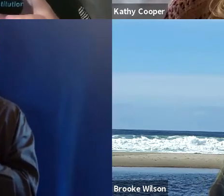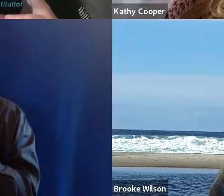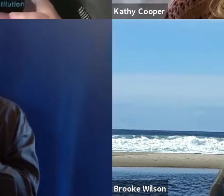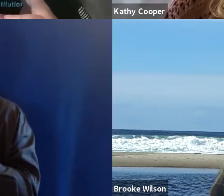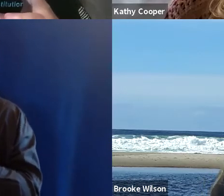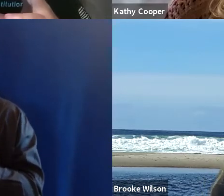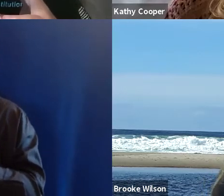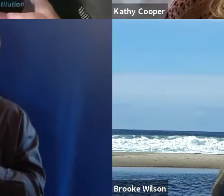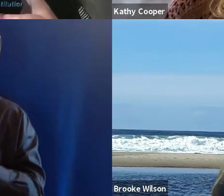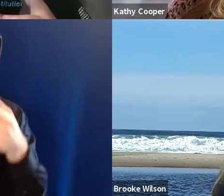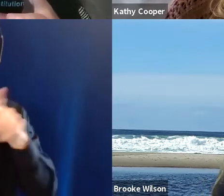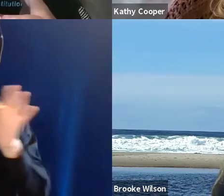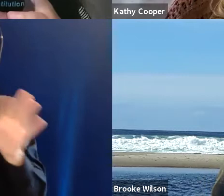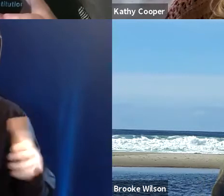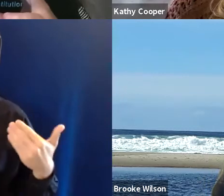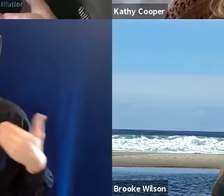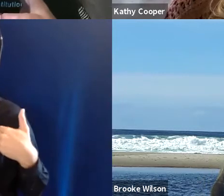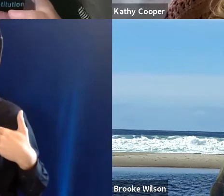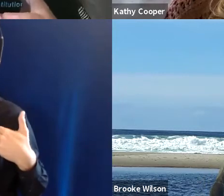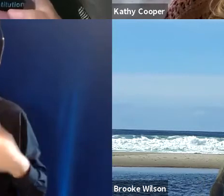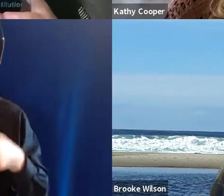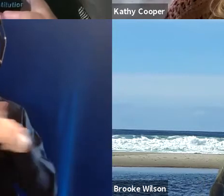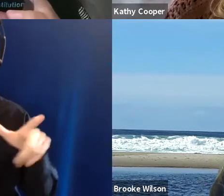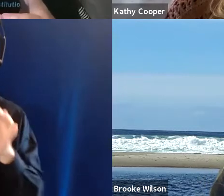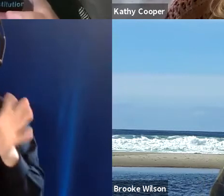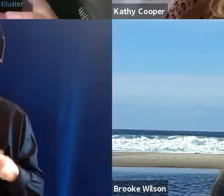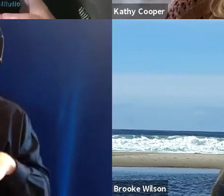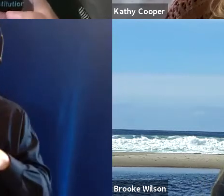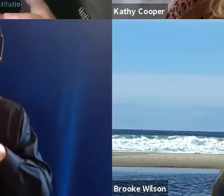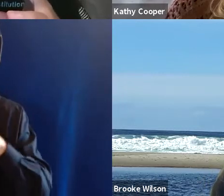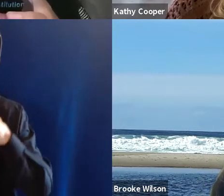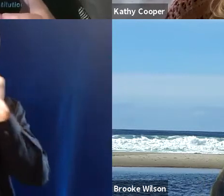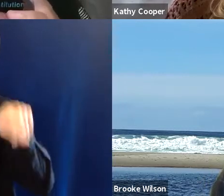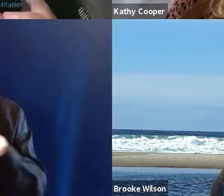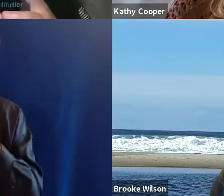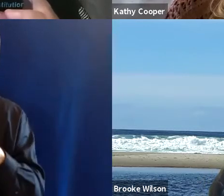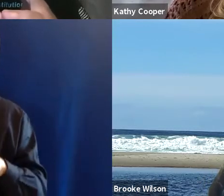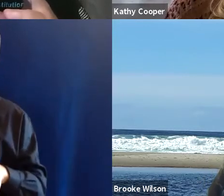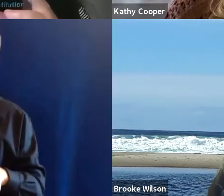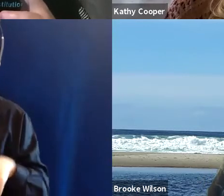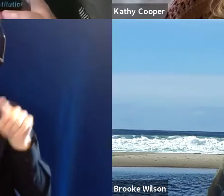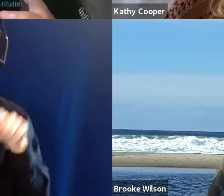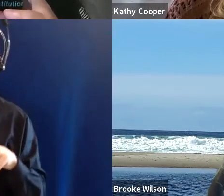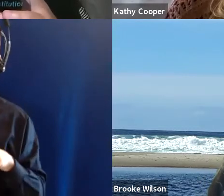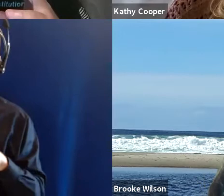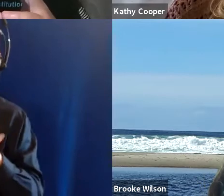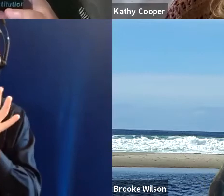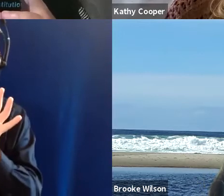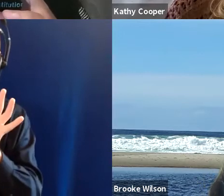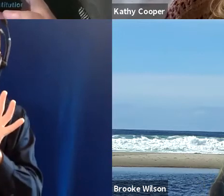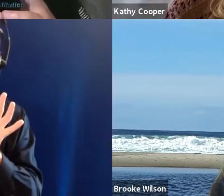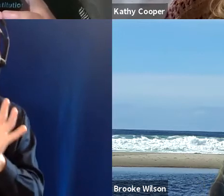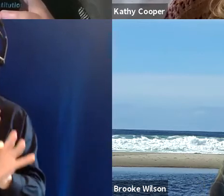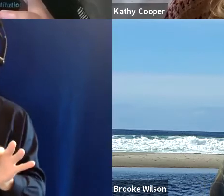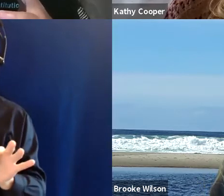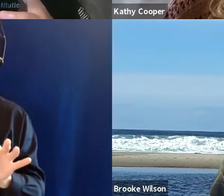language interpreters, we do have those available today, and they will be on the main screen. If you do not see the interpreter, please make sure that